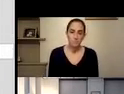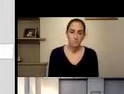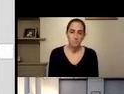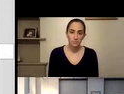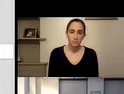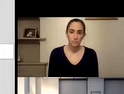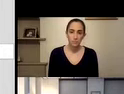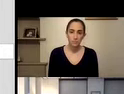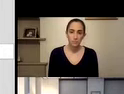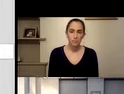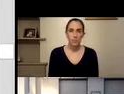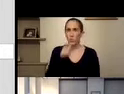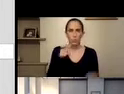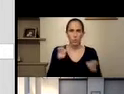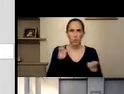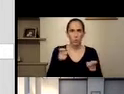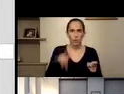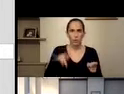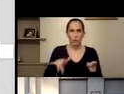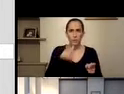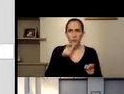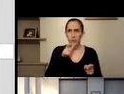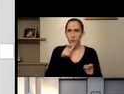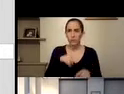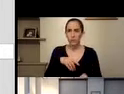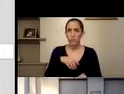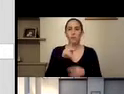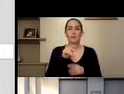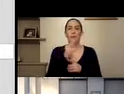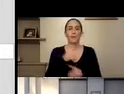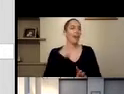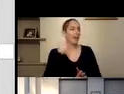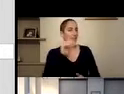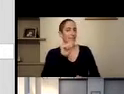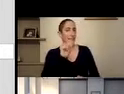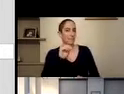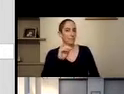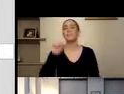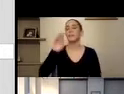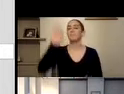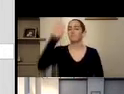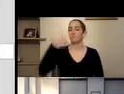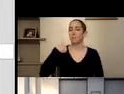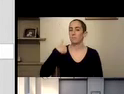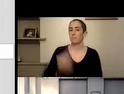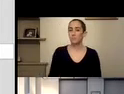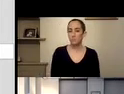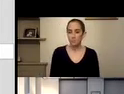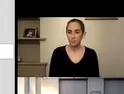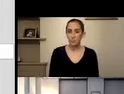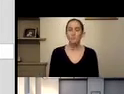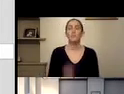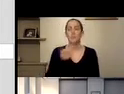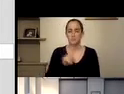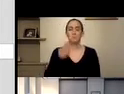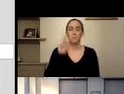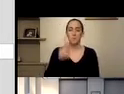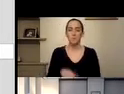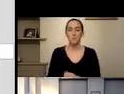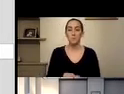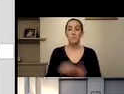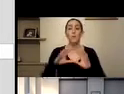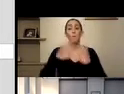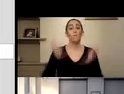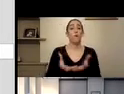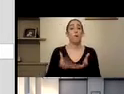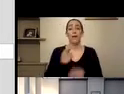Who's controlling it? Sorry. I think Sam is running the slide. Okay. I am, yeah. Yeah, so overall, our financial